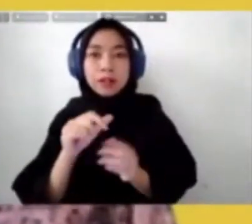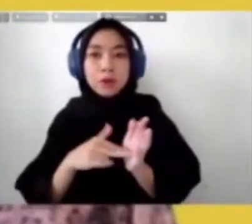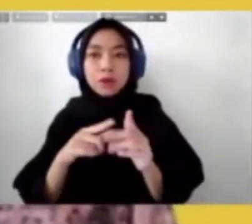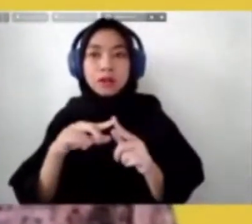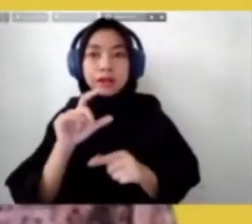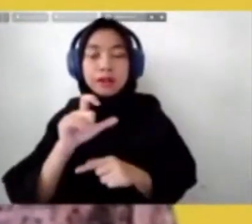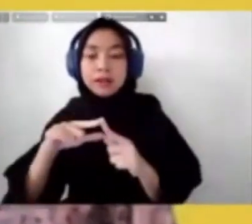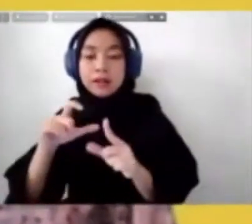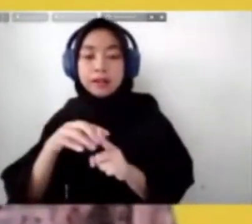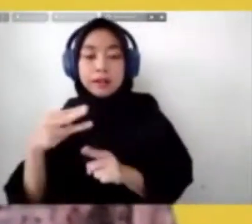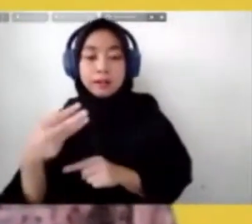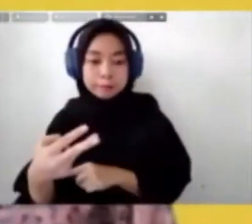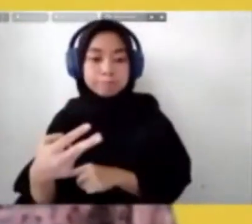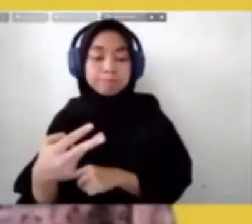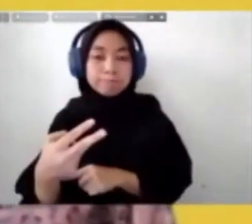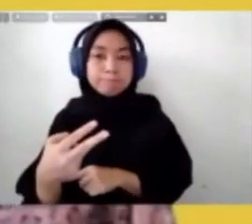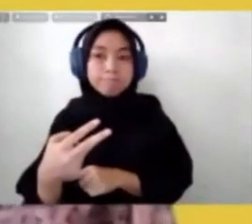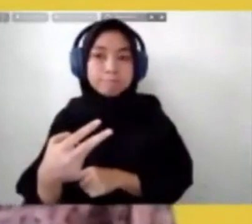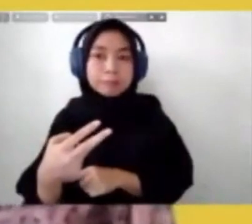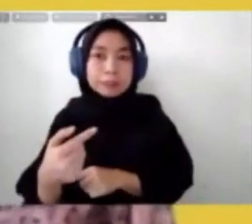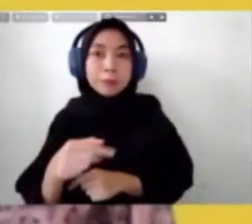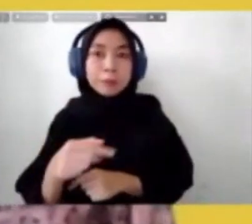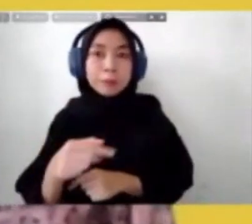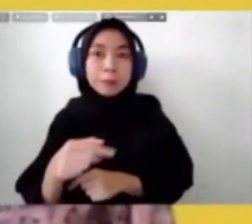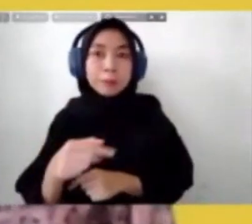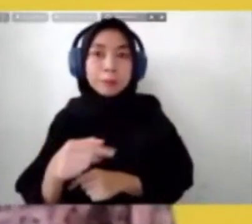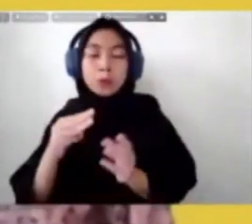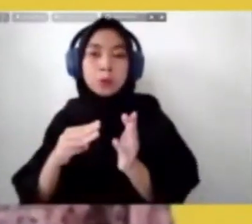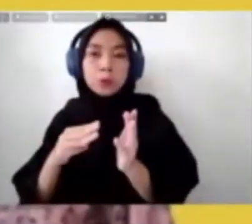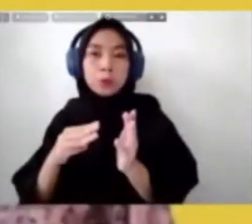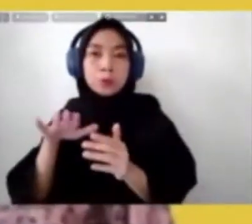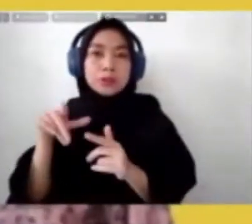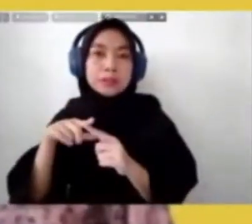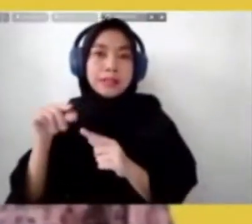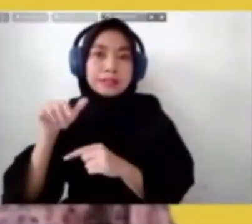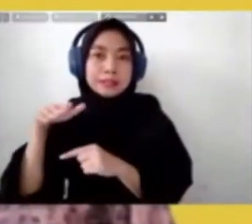for us to wait until Dr. Zarza can join us again